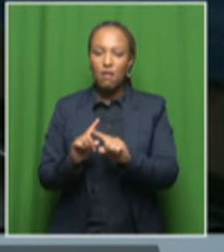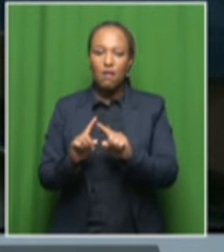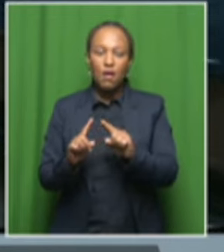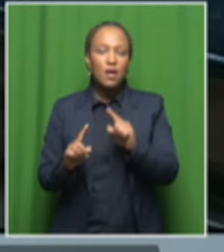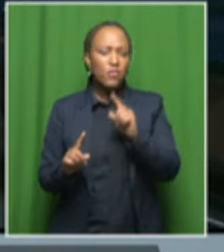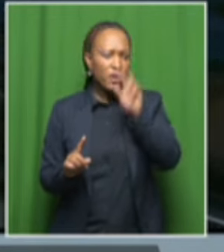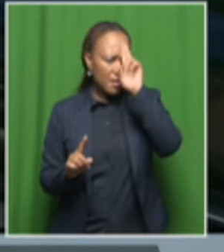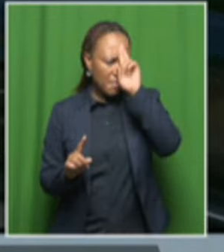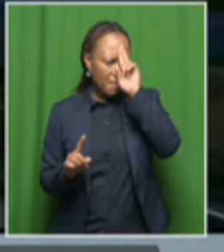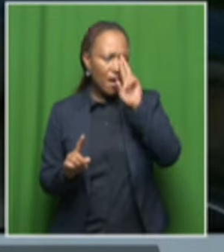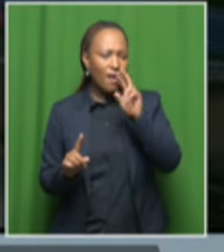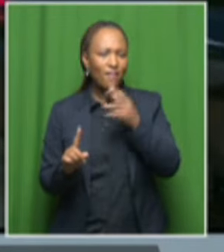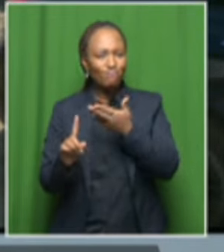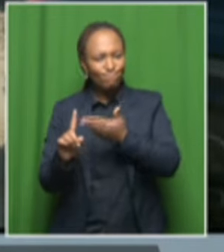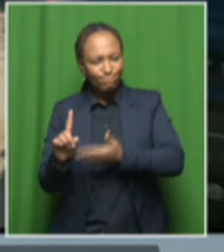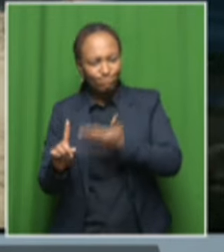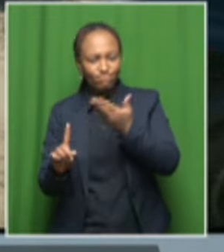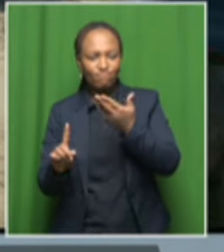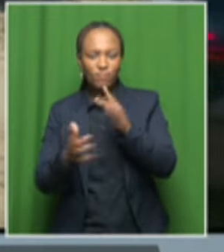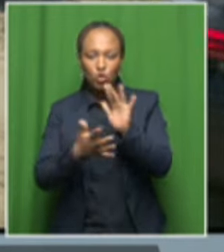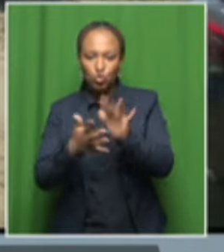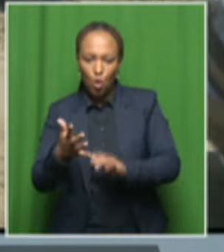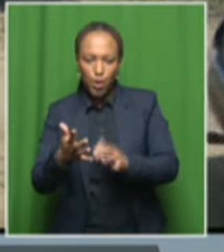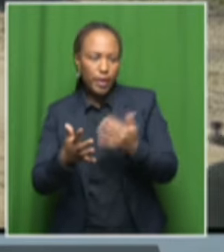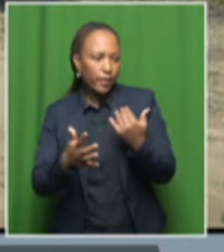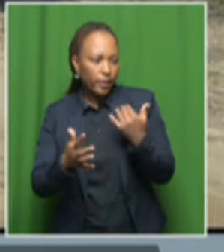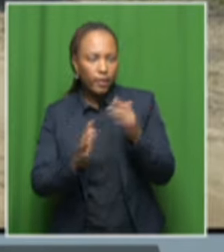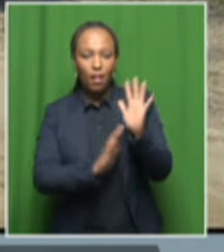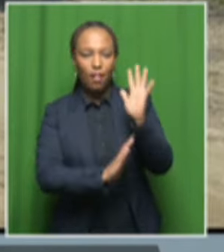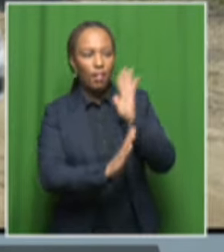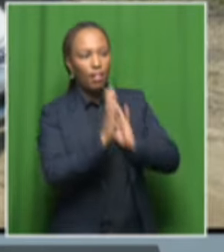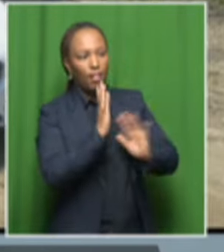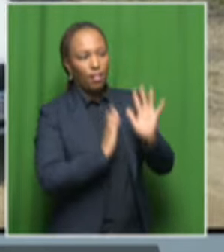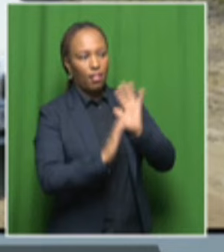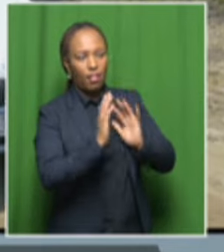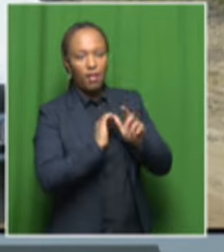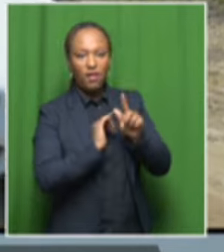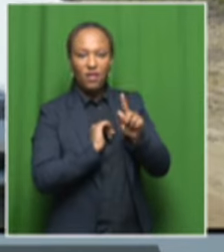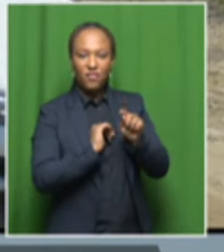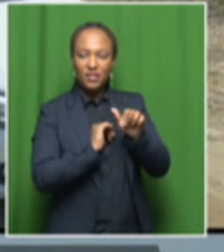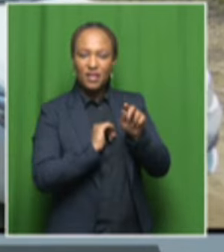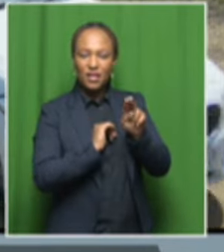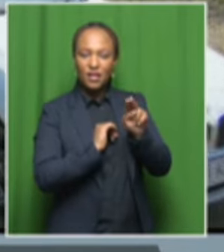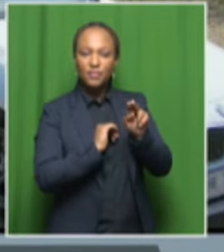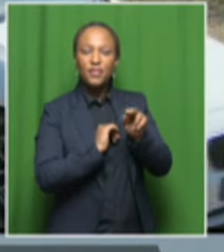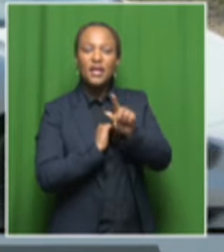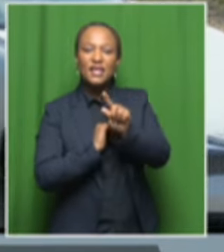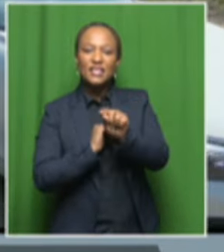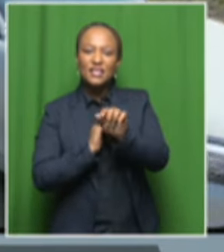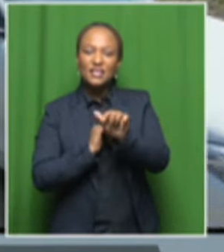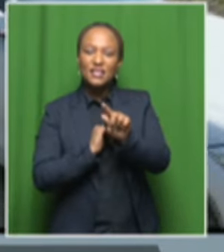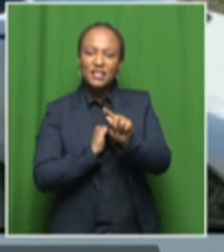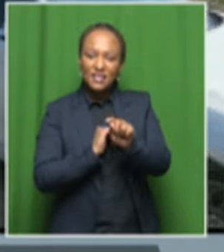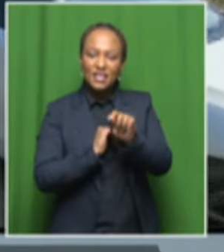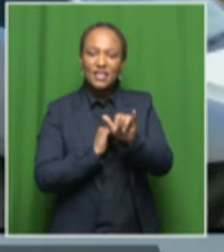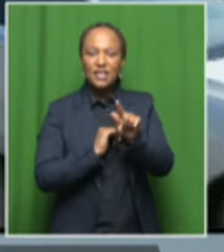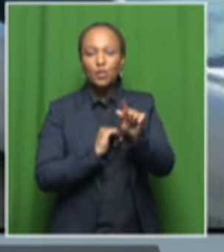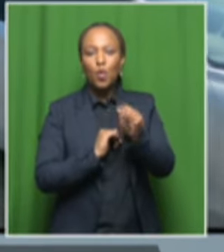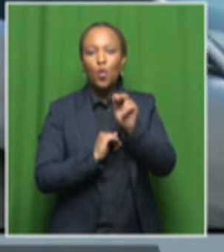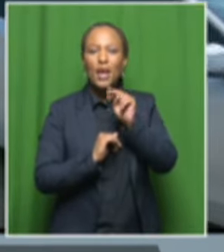me of a story that was shared by Tito Mboweni's niece Nhlamulo Mboweni